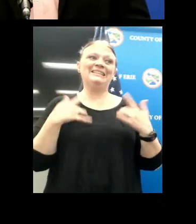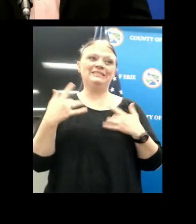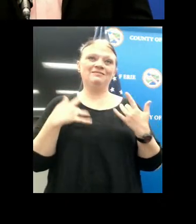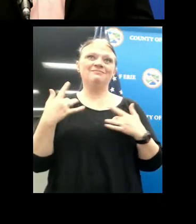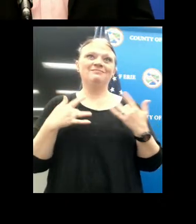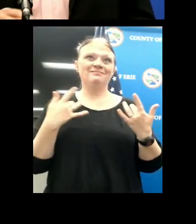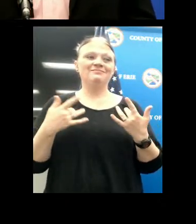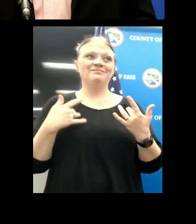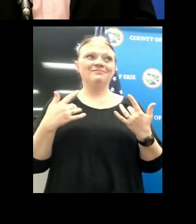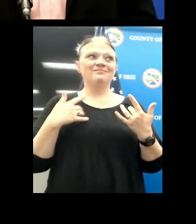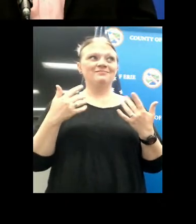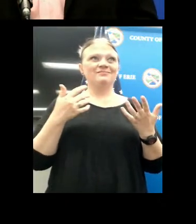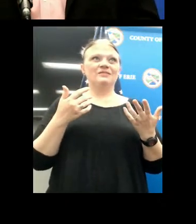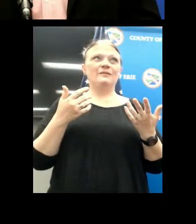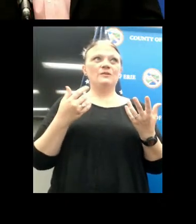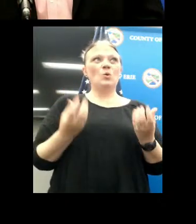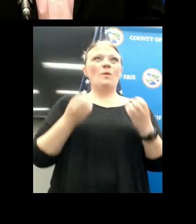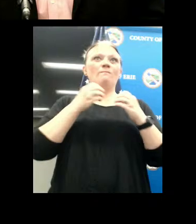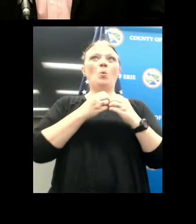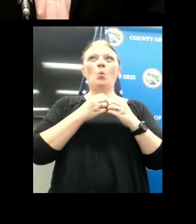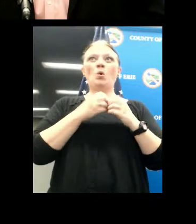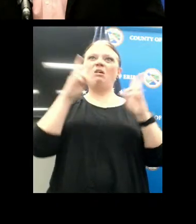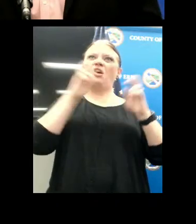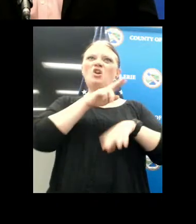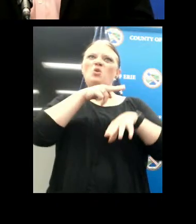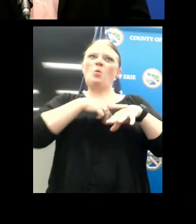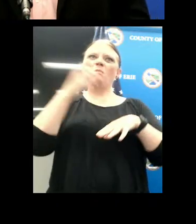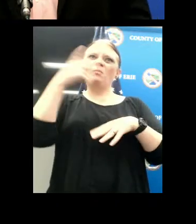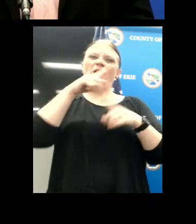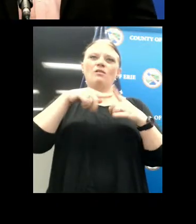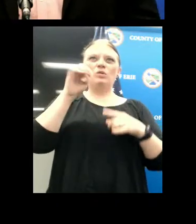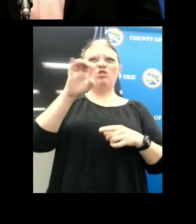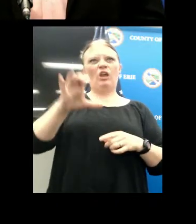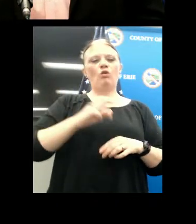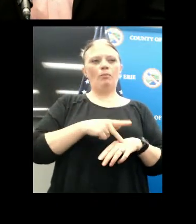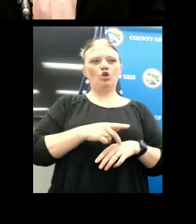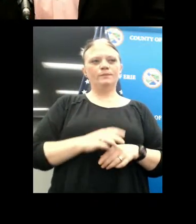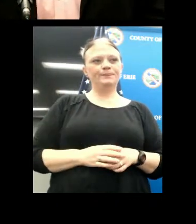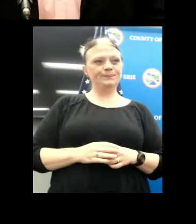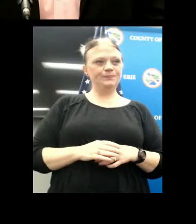certainly another layer of normality back to our Erie County parks.